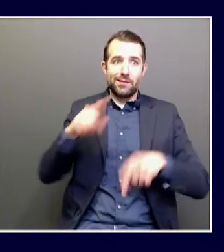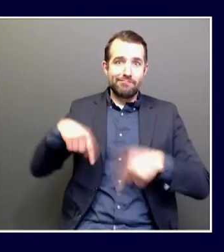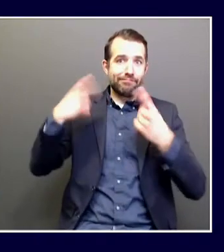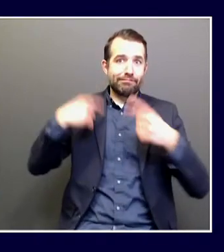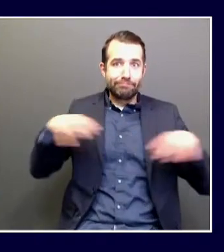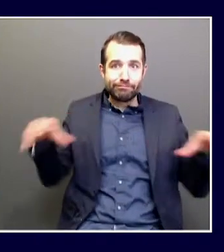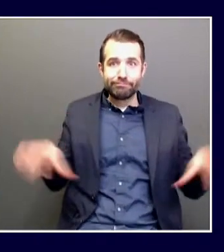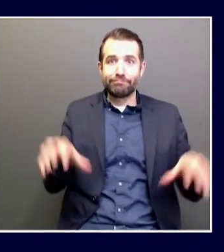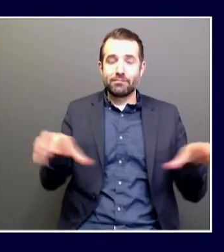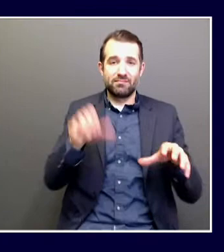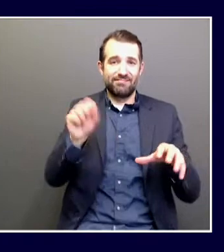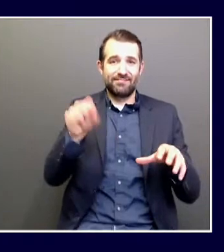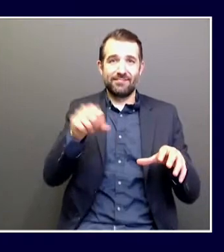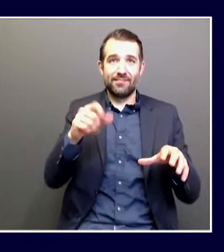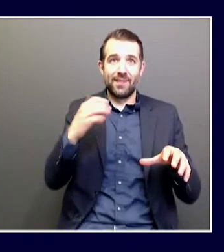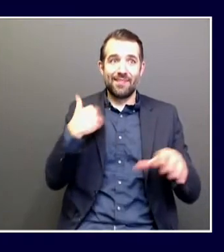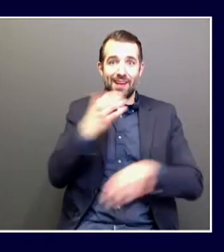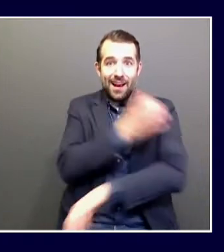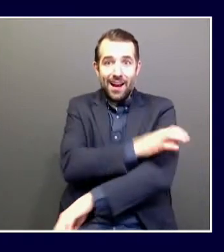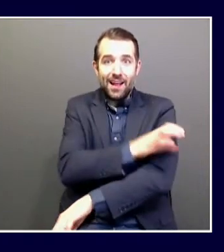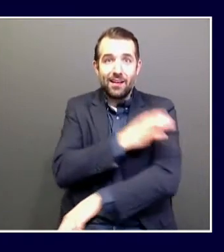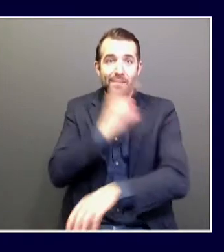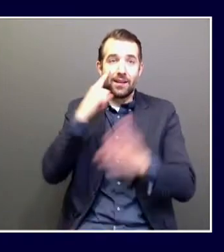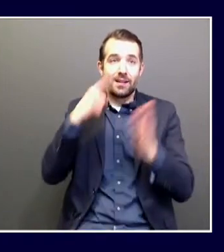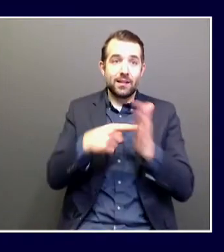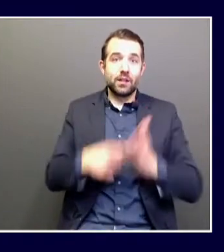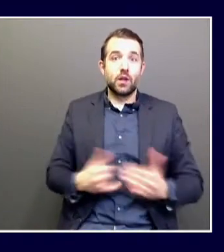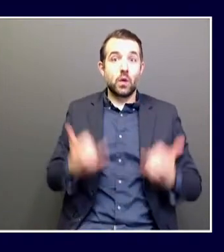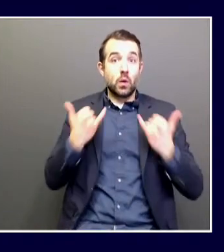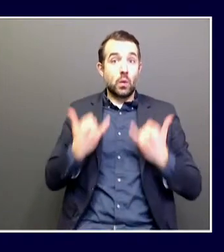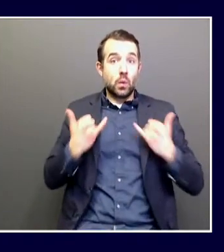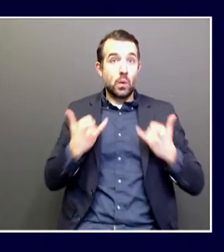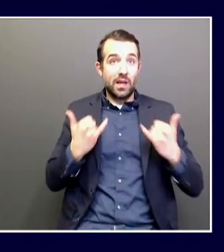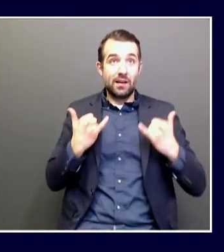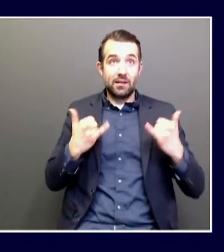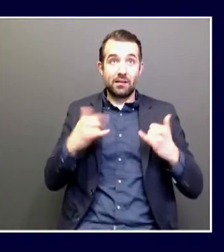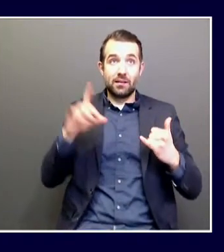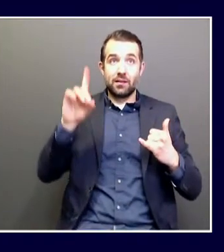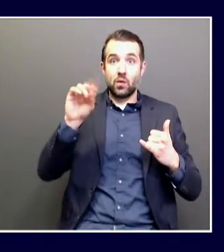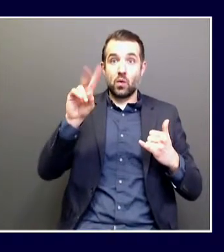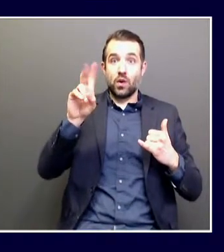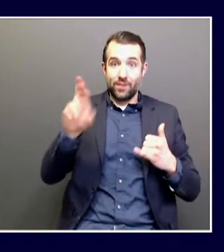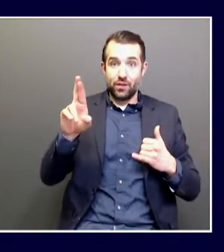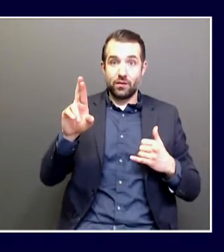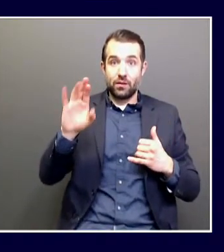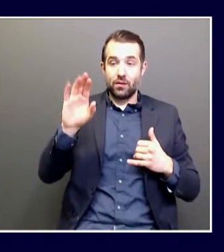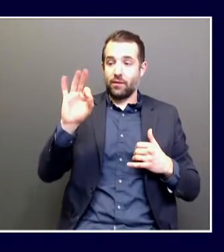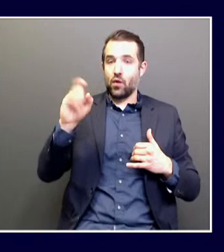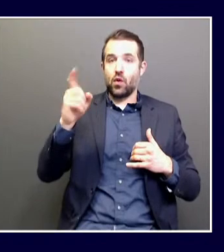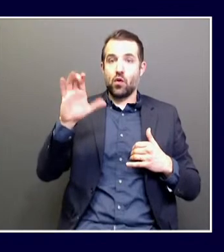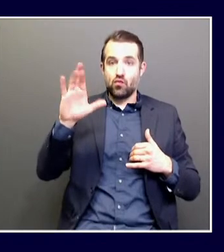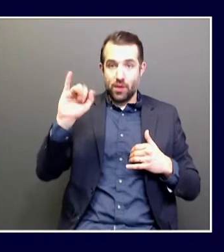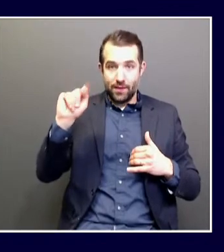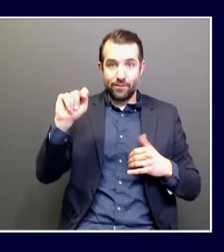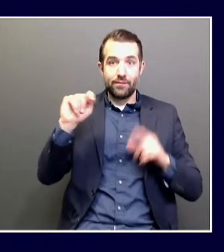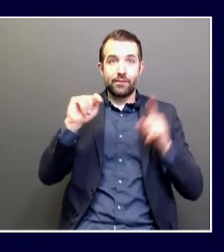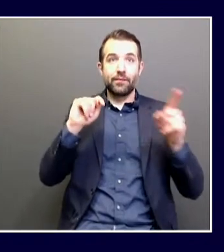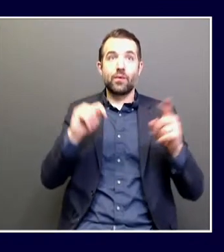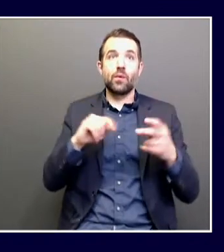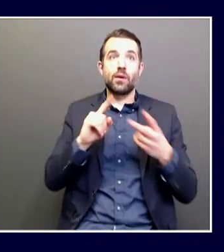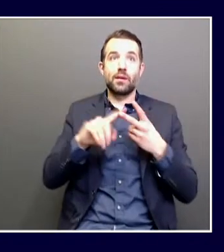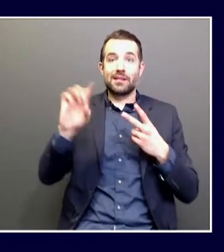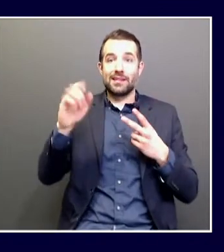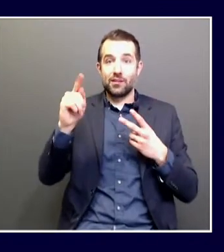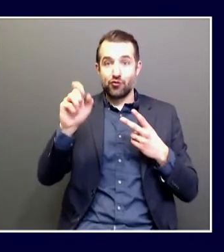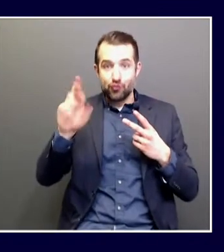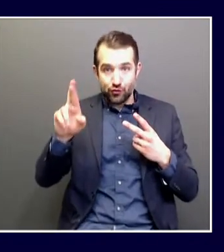as you noted, today, right now, in Dover Foxcroft, as well as in Dexter, working with a partner there. We've got a number